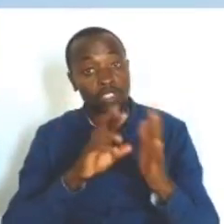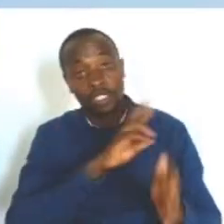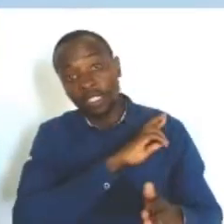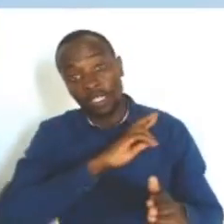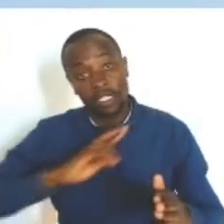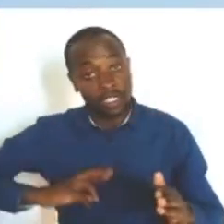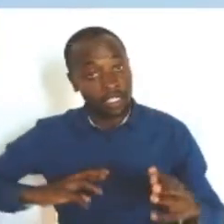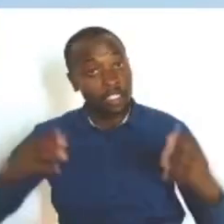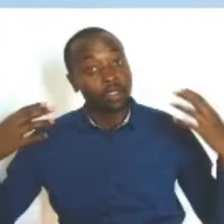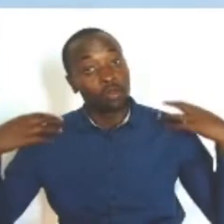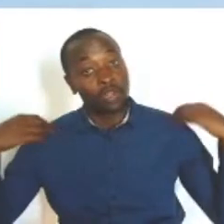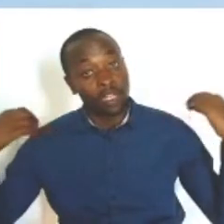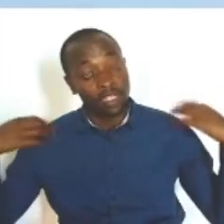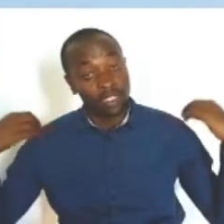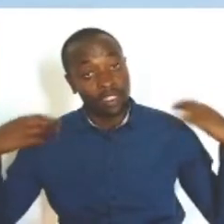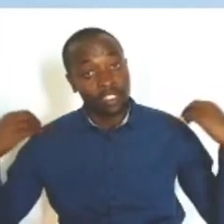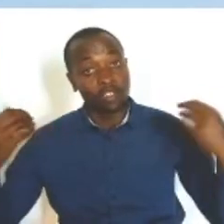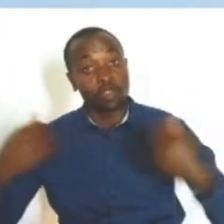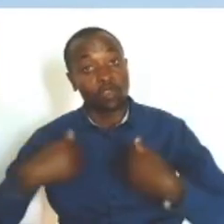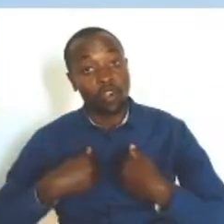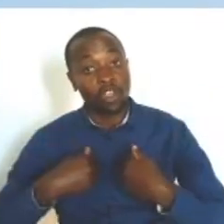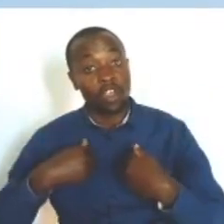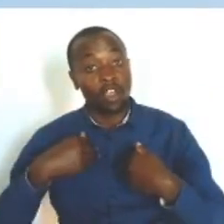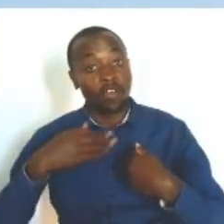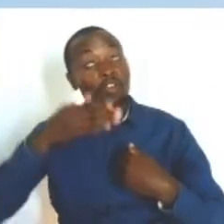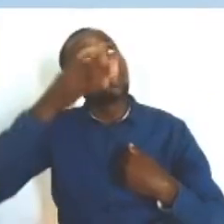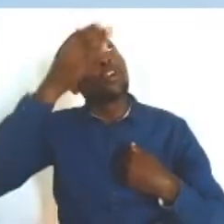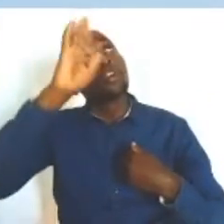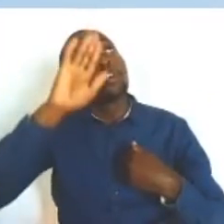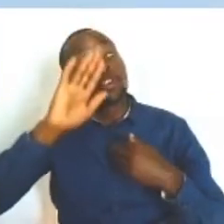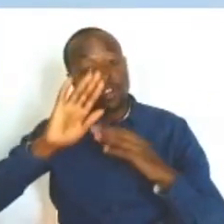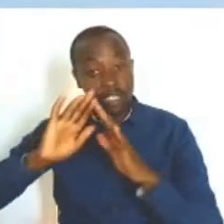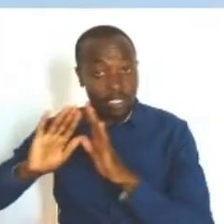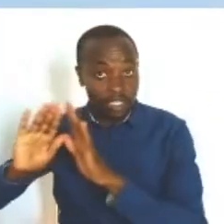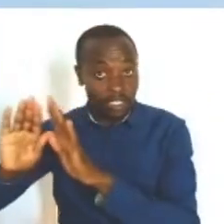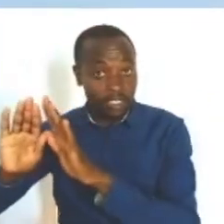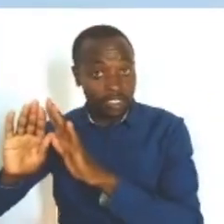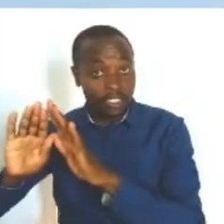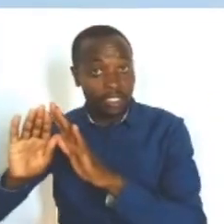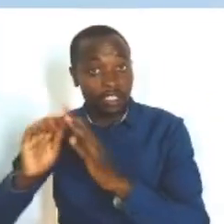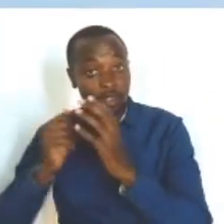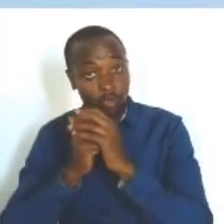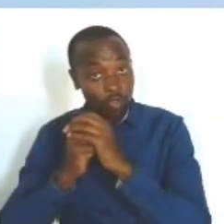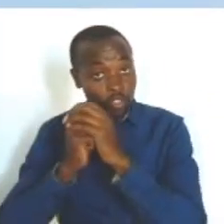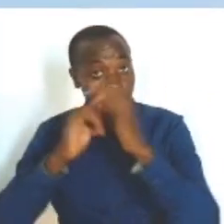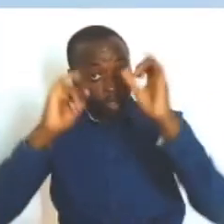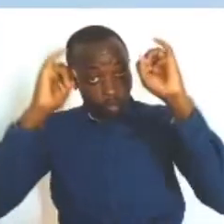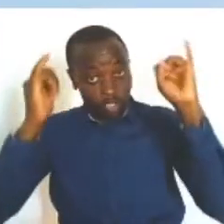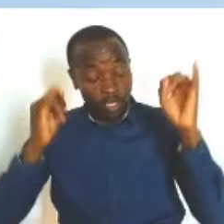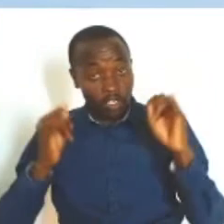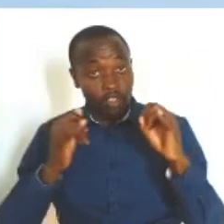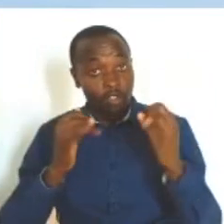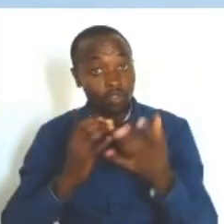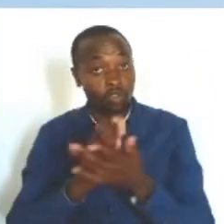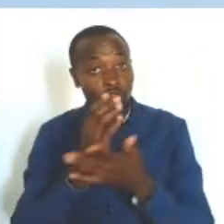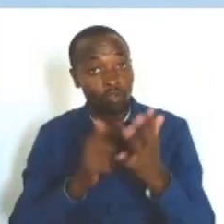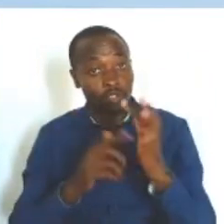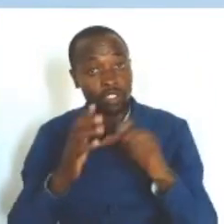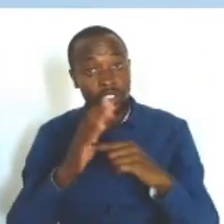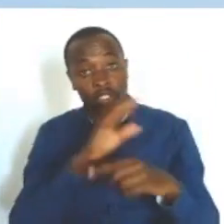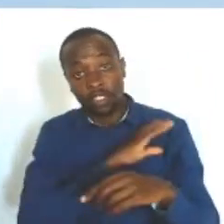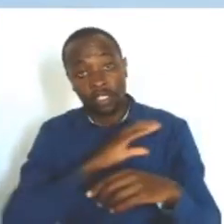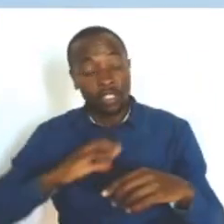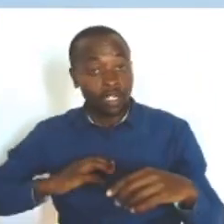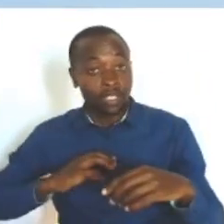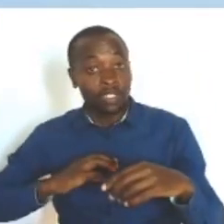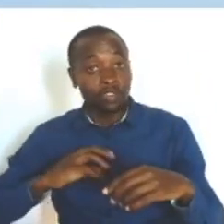practices to put God aside and refuse the grace that they were given freely through Jesus Christ.